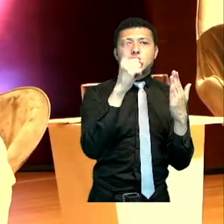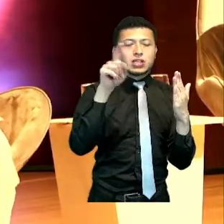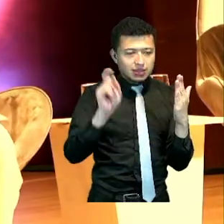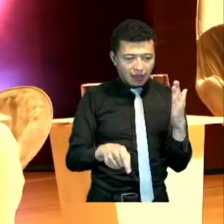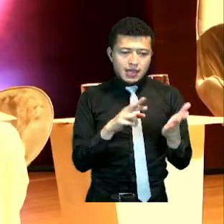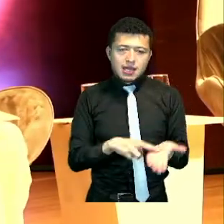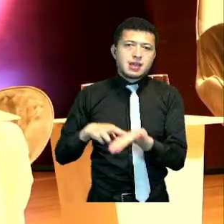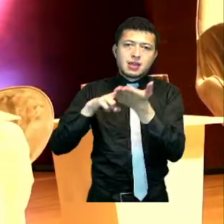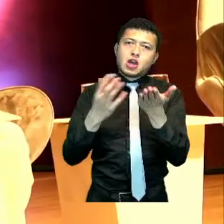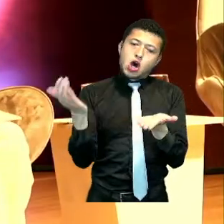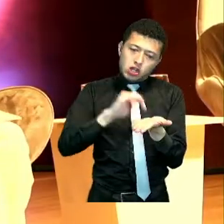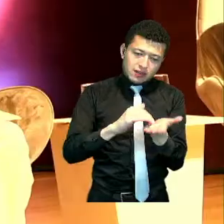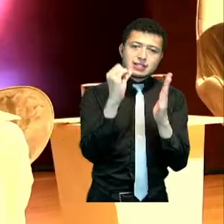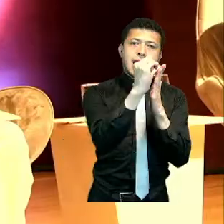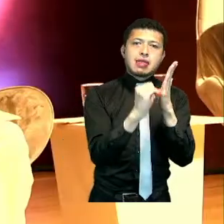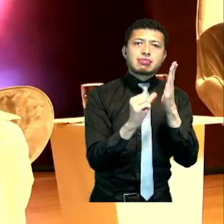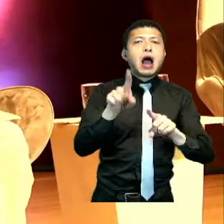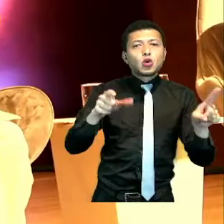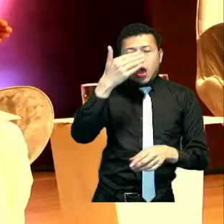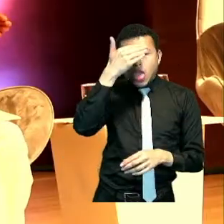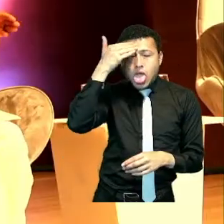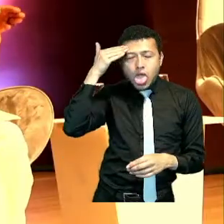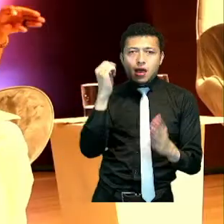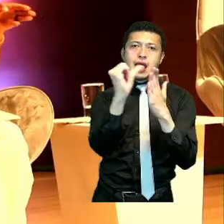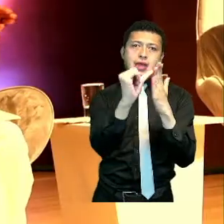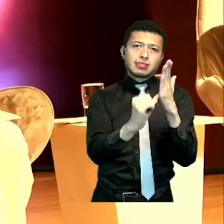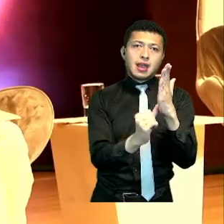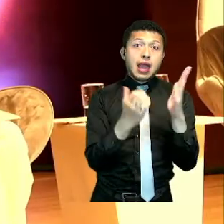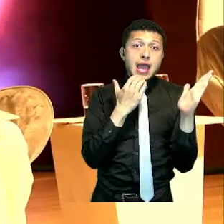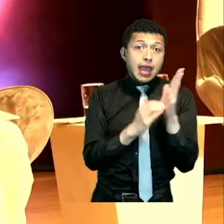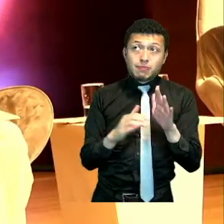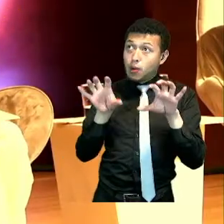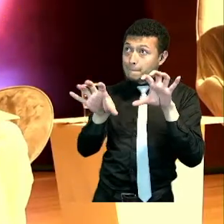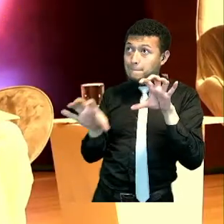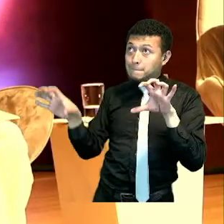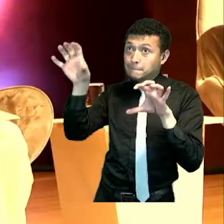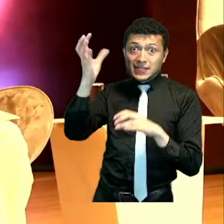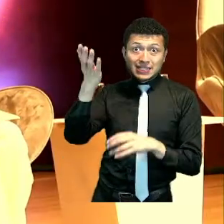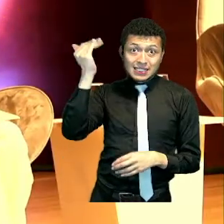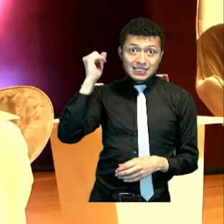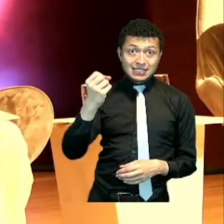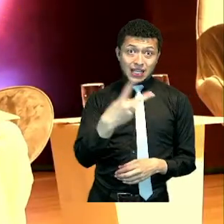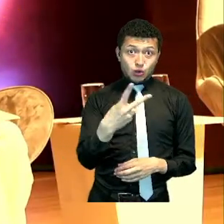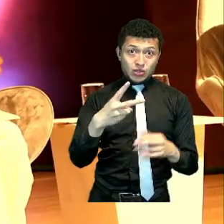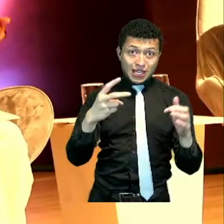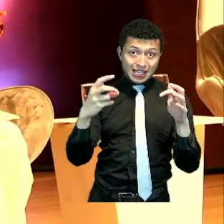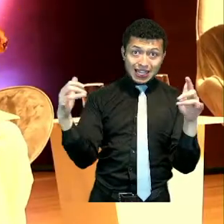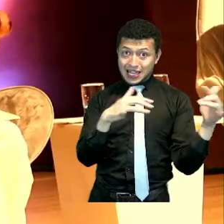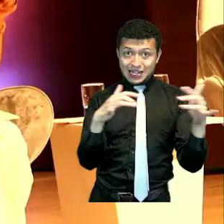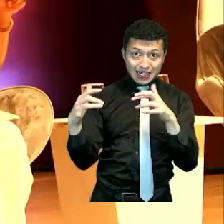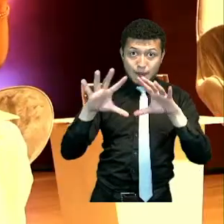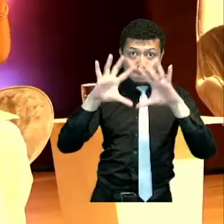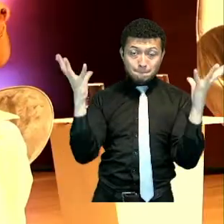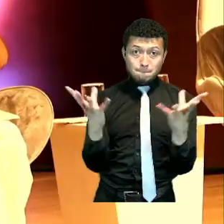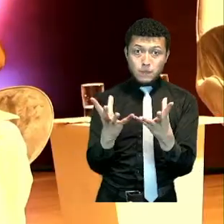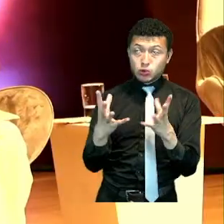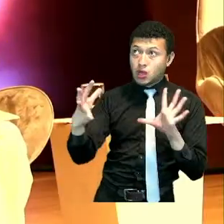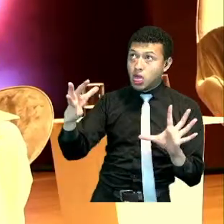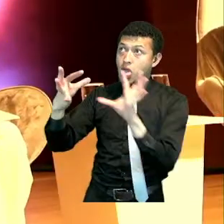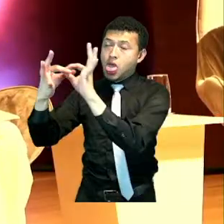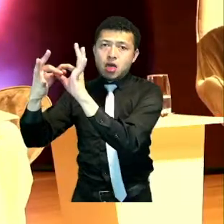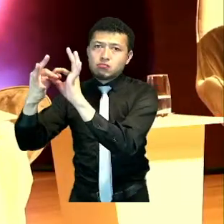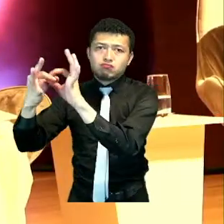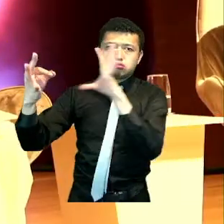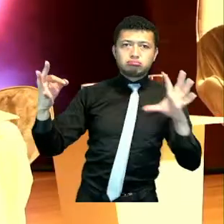back topics in the agenda that we have forgotten, like the countries that were not aligned in this after the Second World